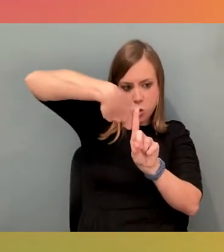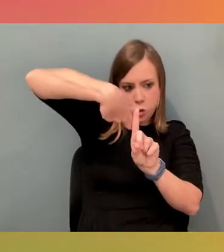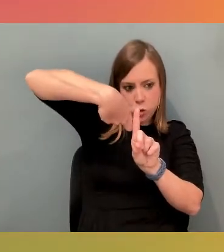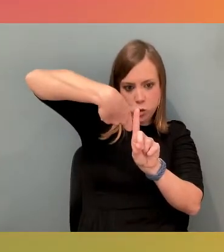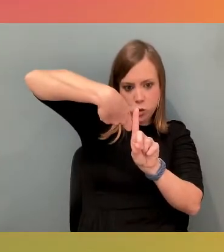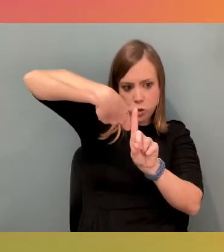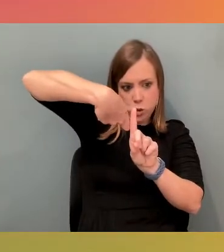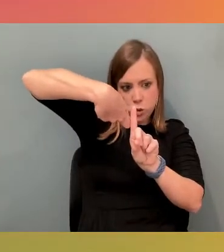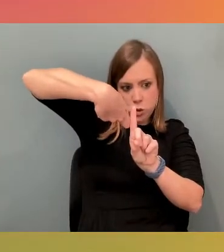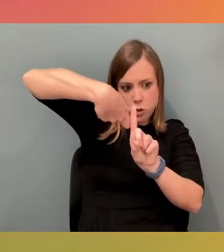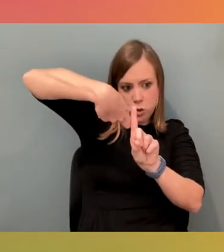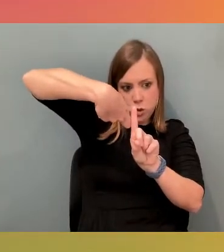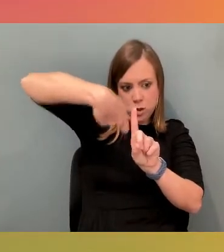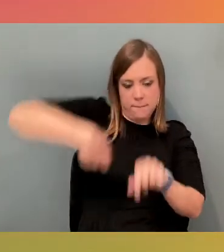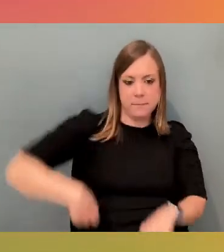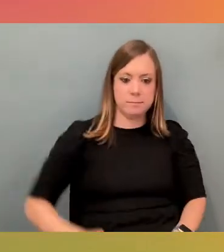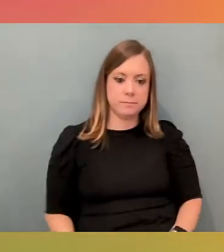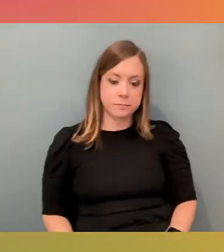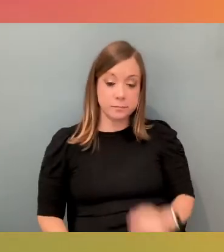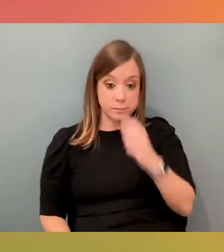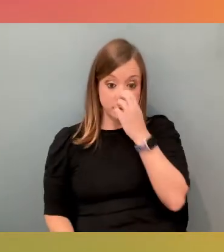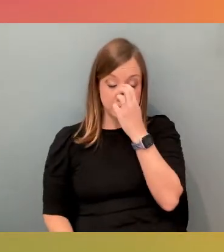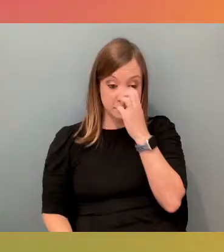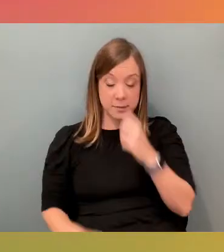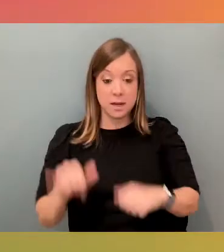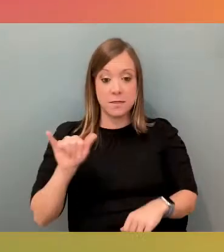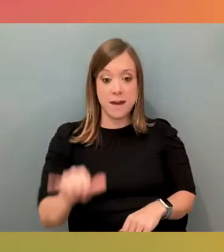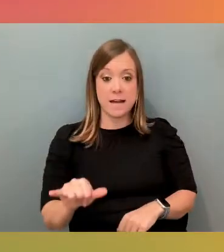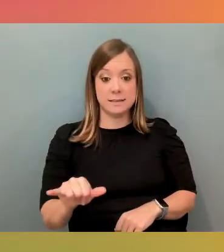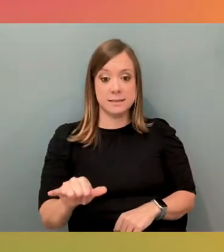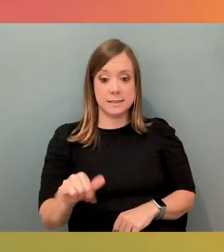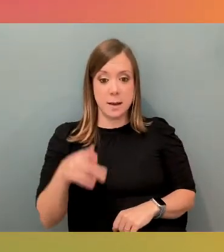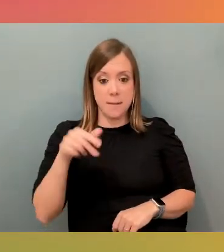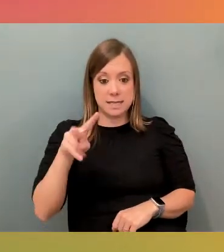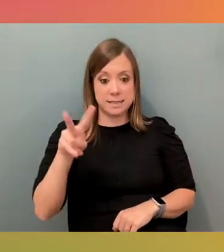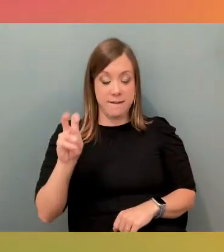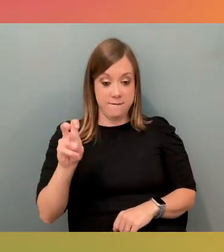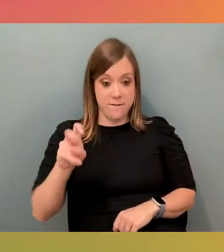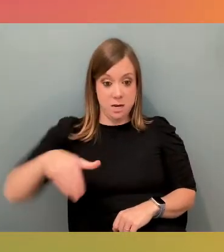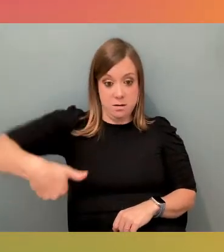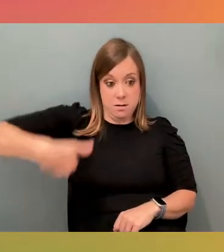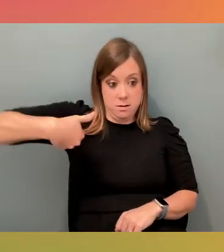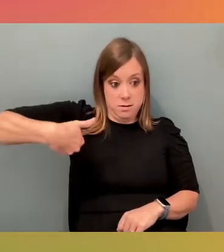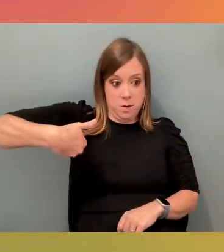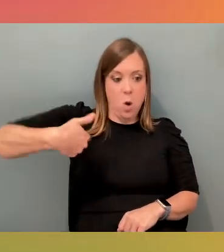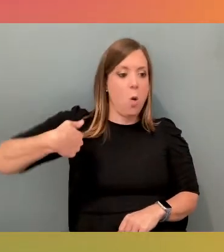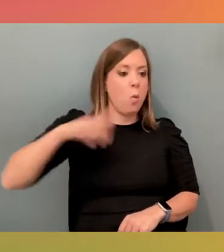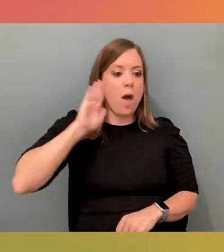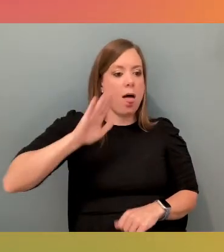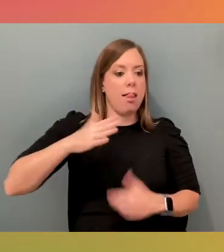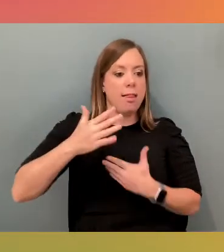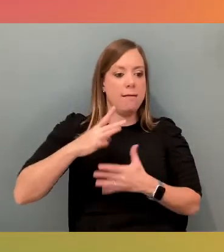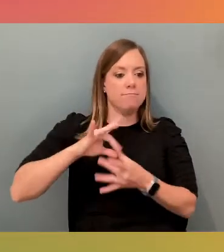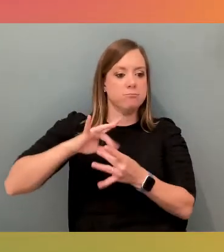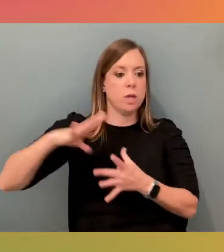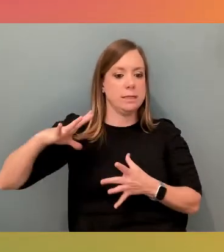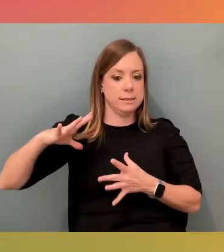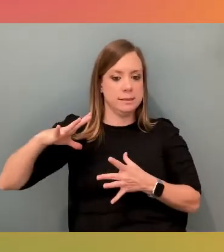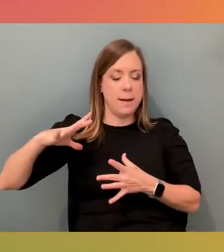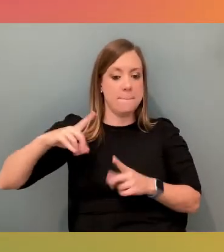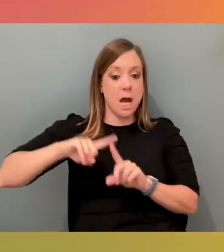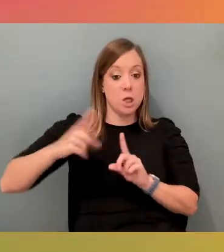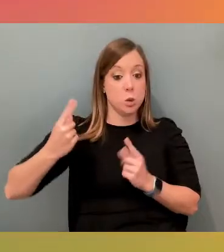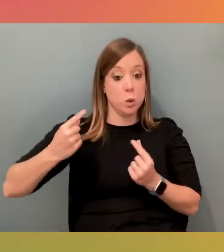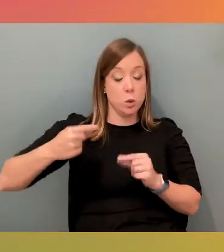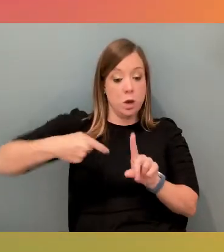knee. So this is our passive stretch. We're going to activate it by releasing the hands, but imagine that you're reaching those